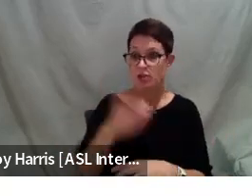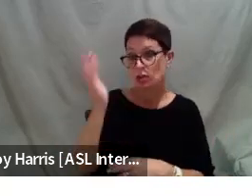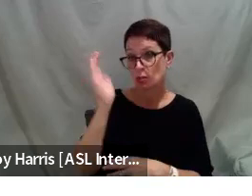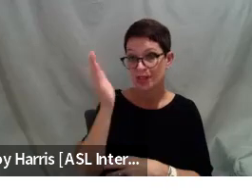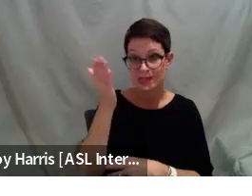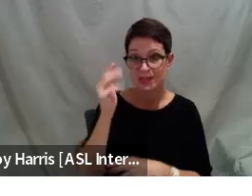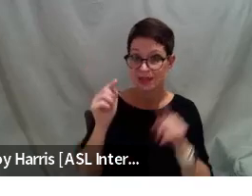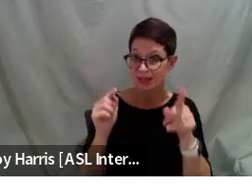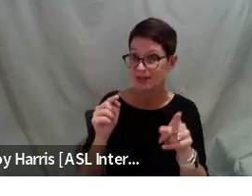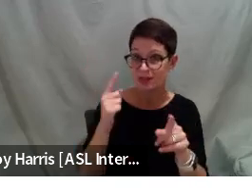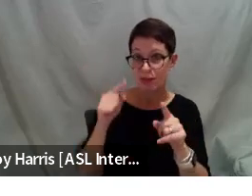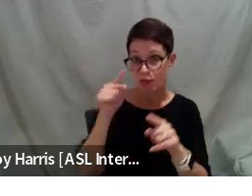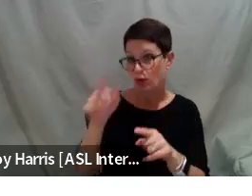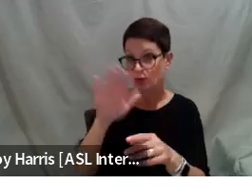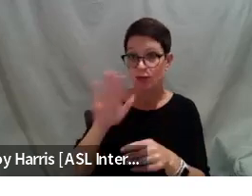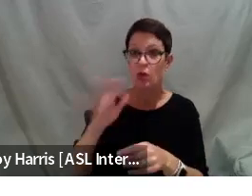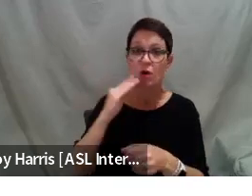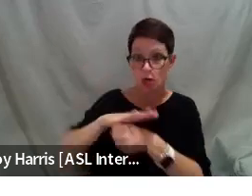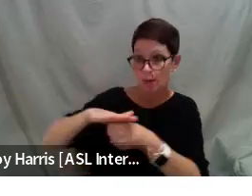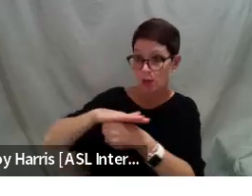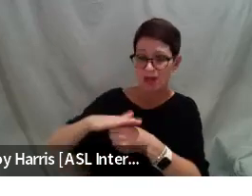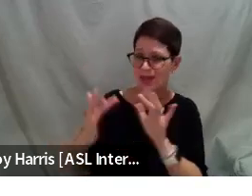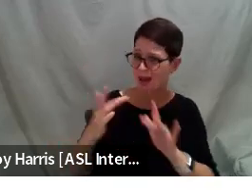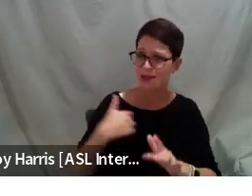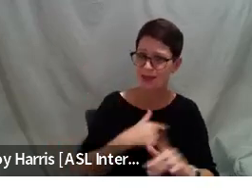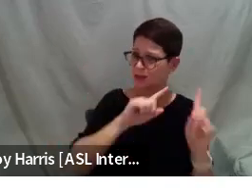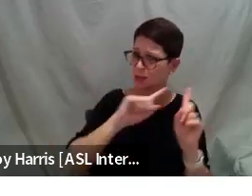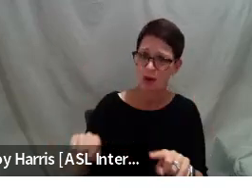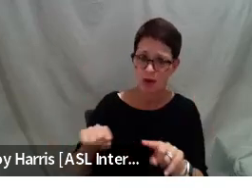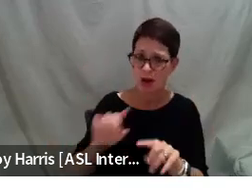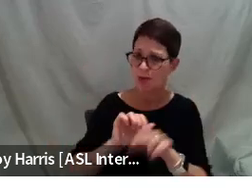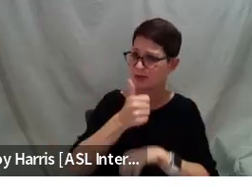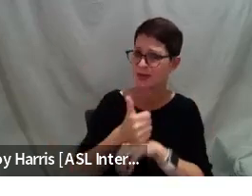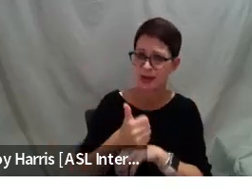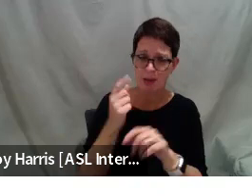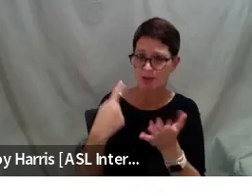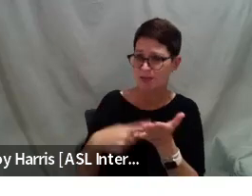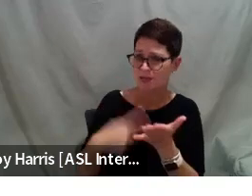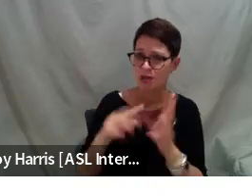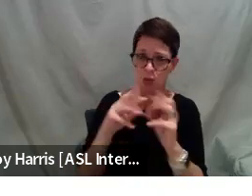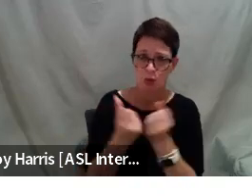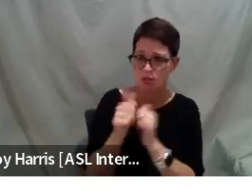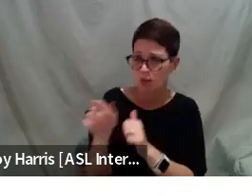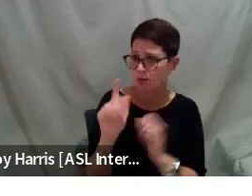presentation like this for your community, please reach out to us and we'd be happy to set it up and talk about it.